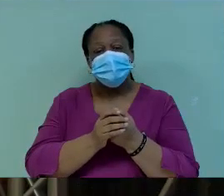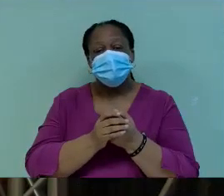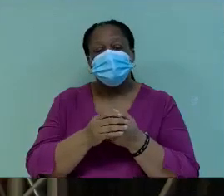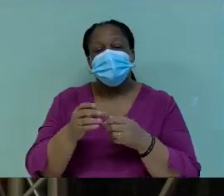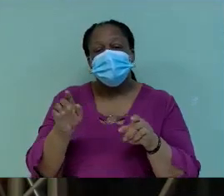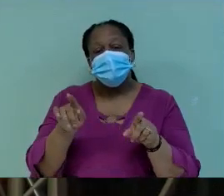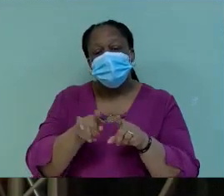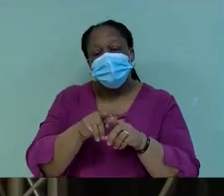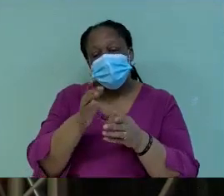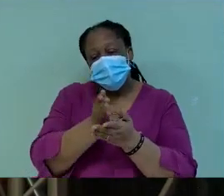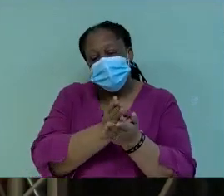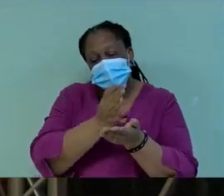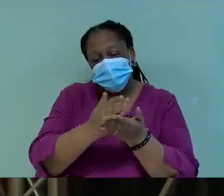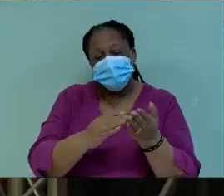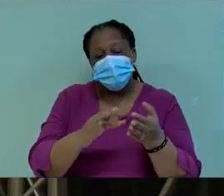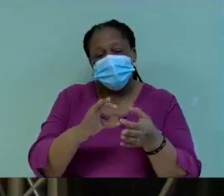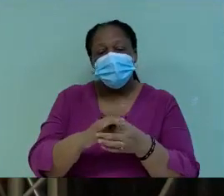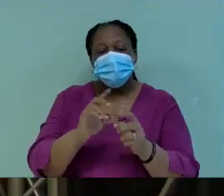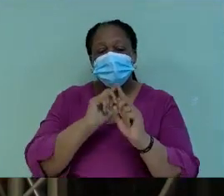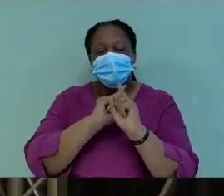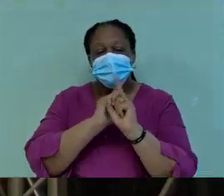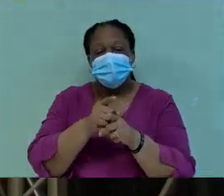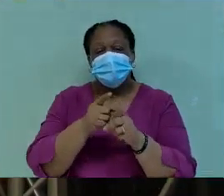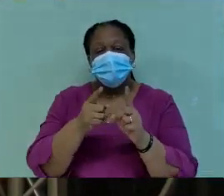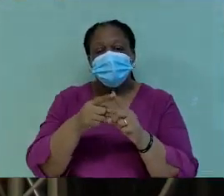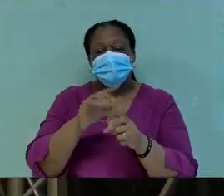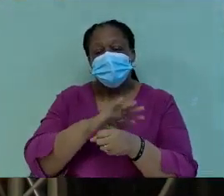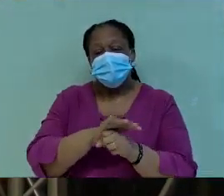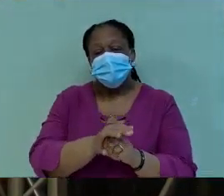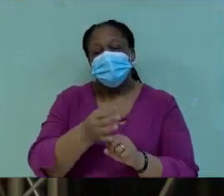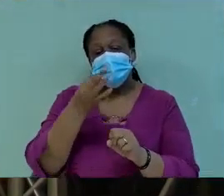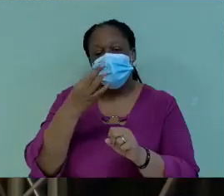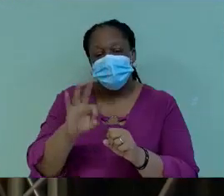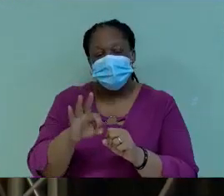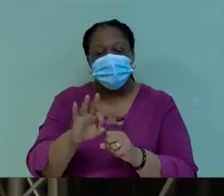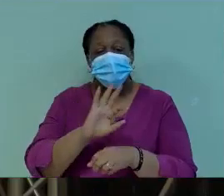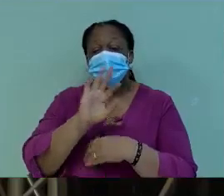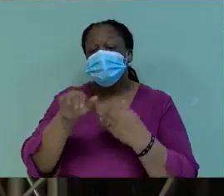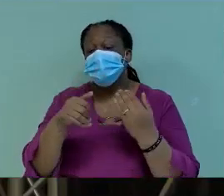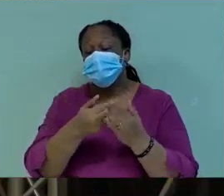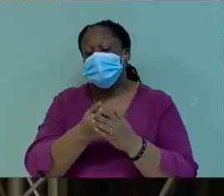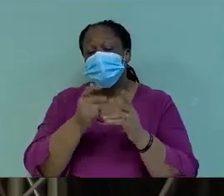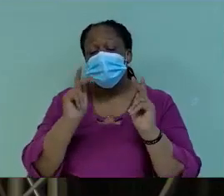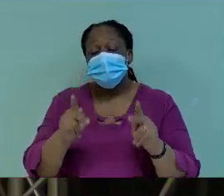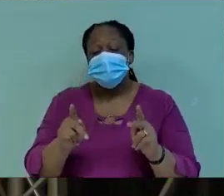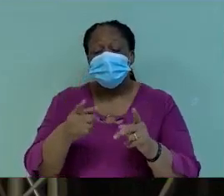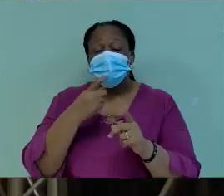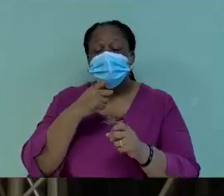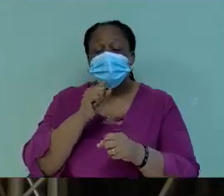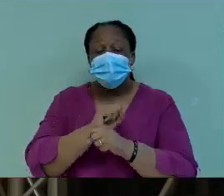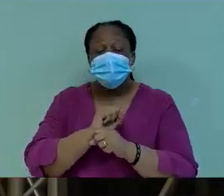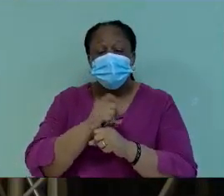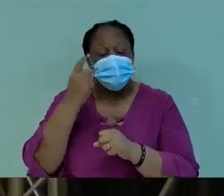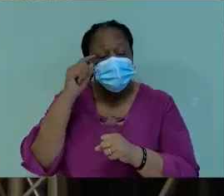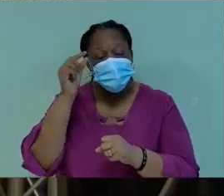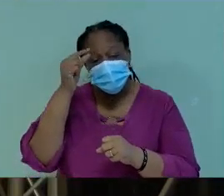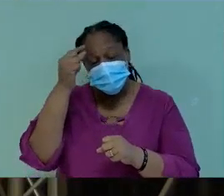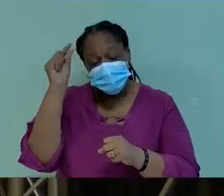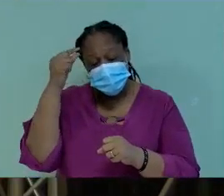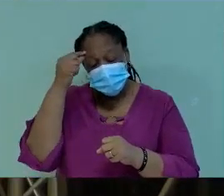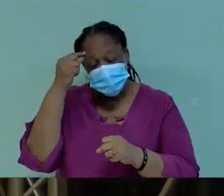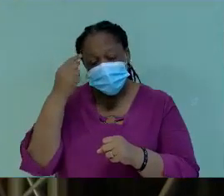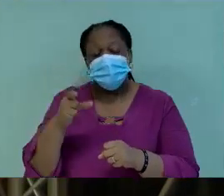to COVID-19, all public servants must work together to meet the critical needs which